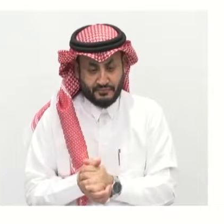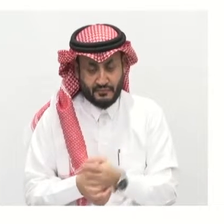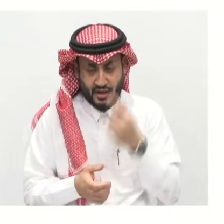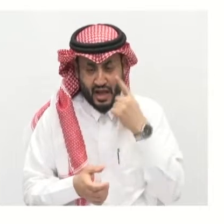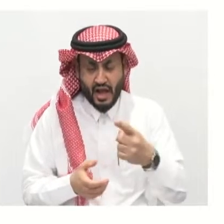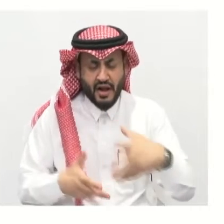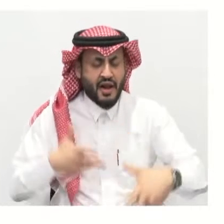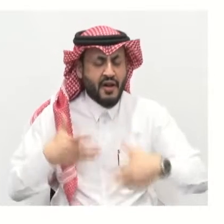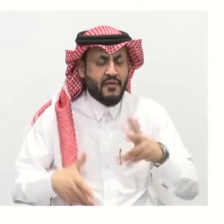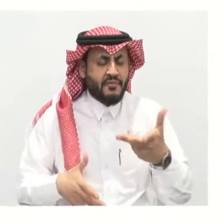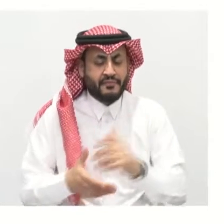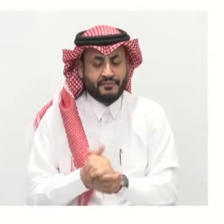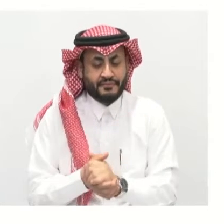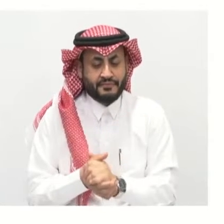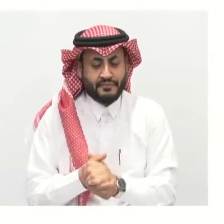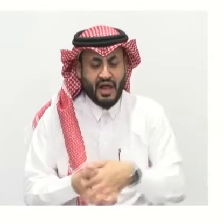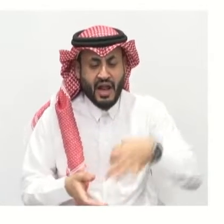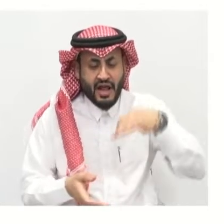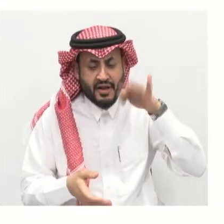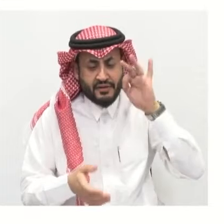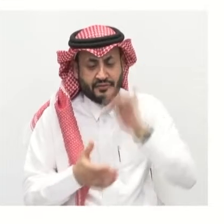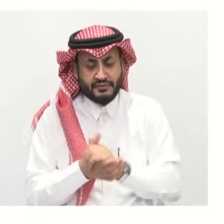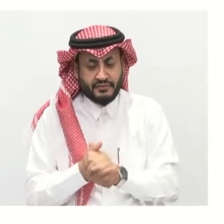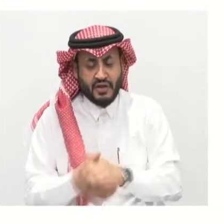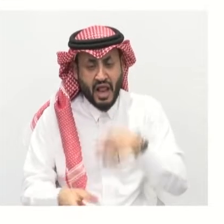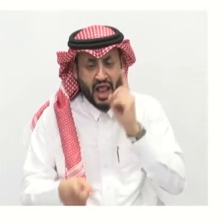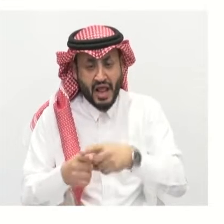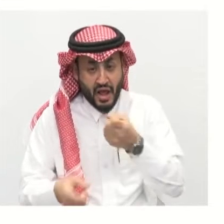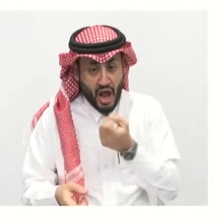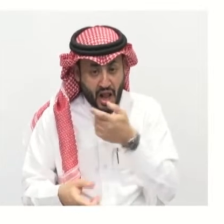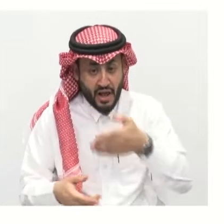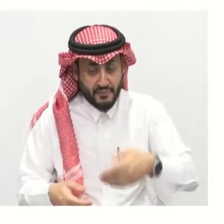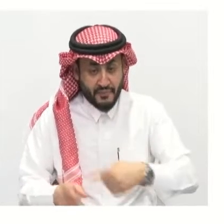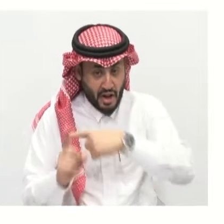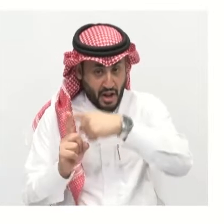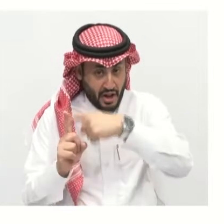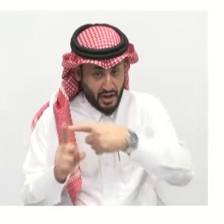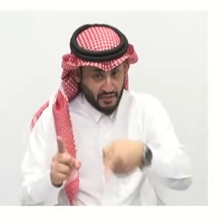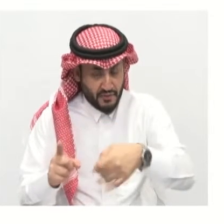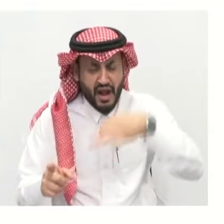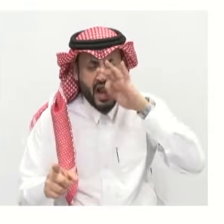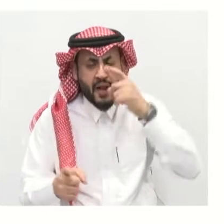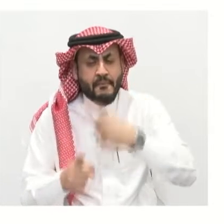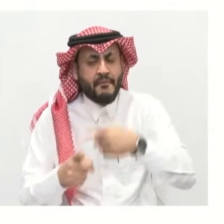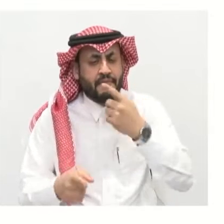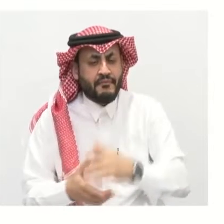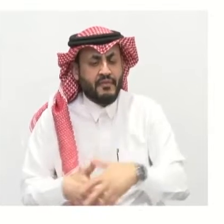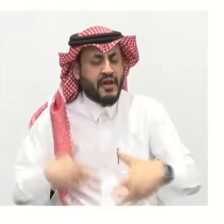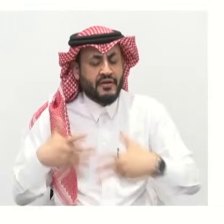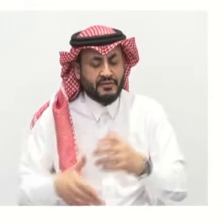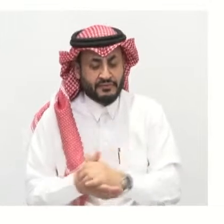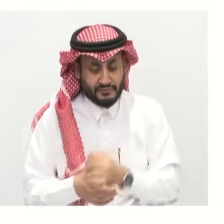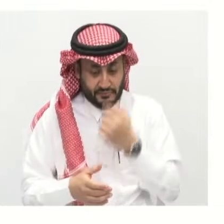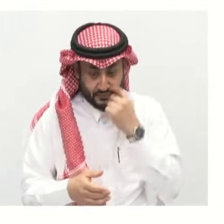you feel if you drink this cup of coffee too fast? What do you